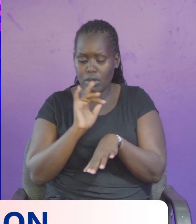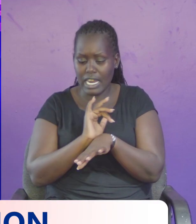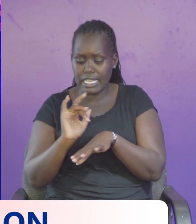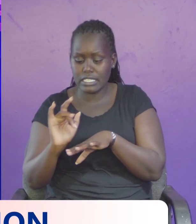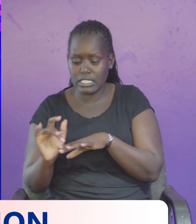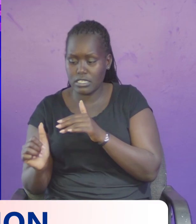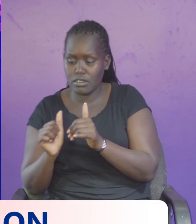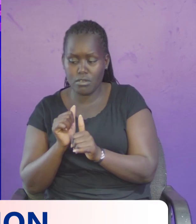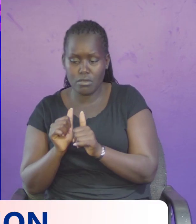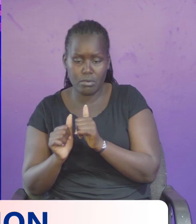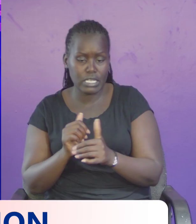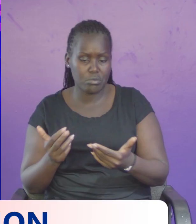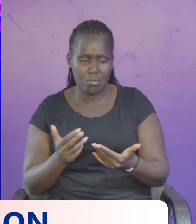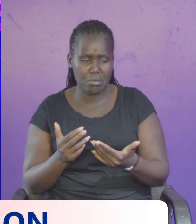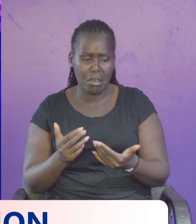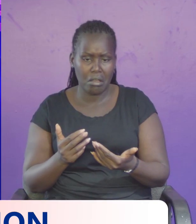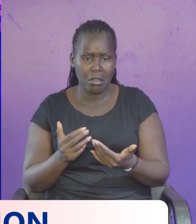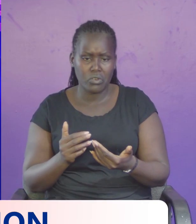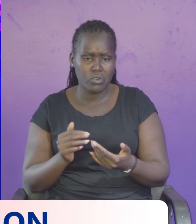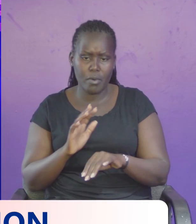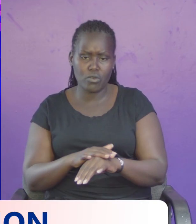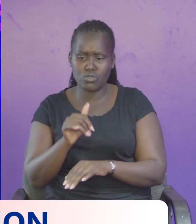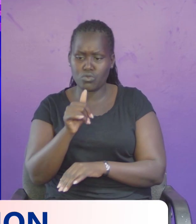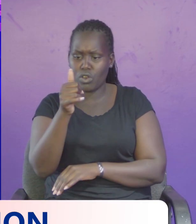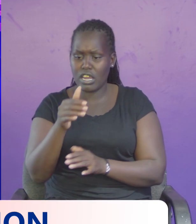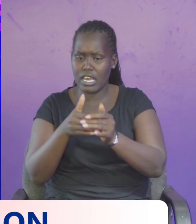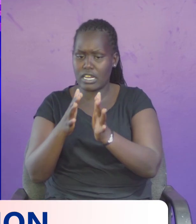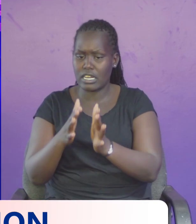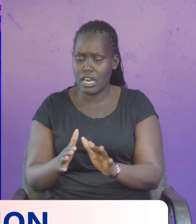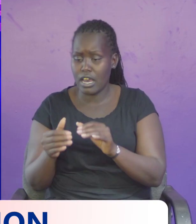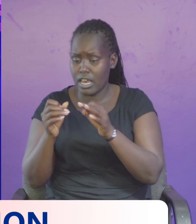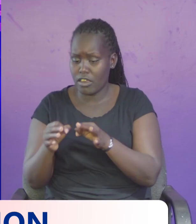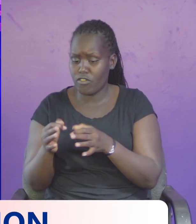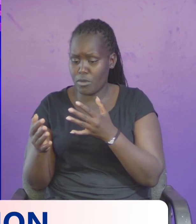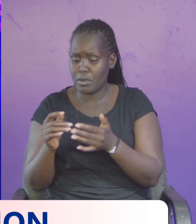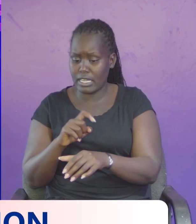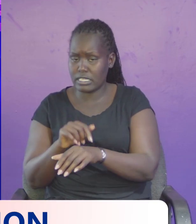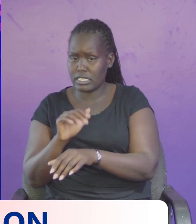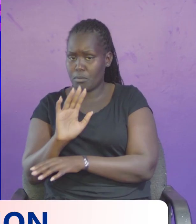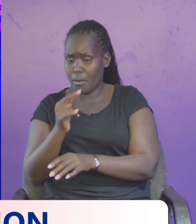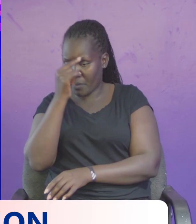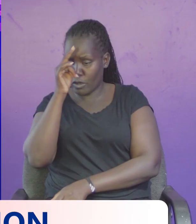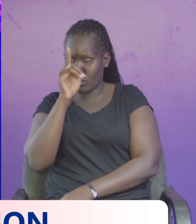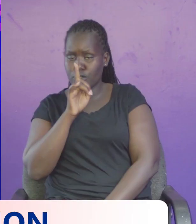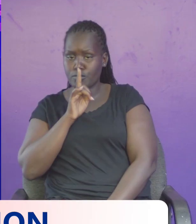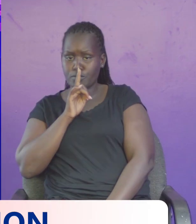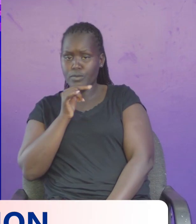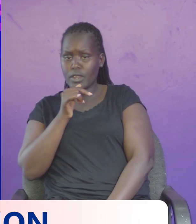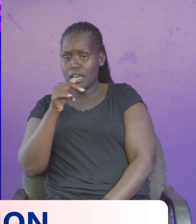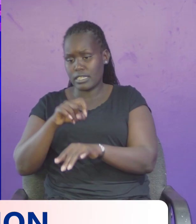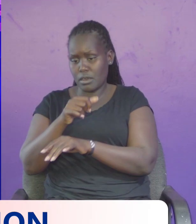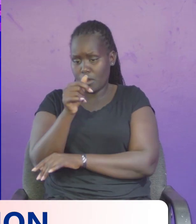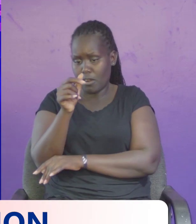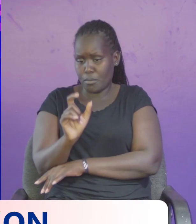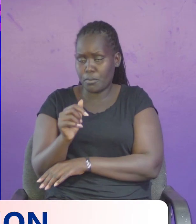that may not really sit well with any ruler. So supposing now it is your turn because you kept quiet on another person's turn. Yeah.